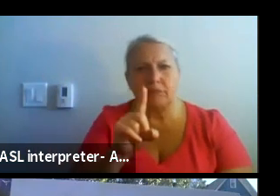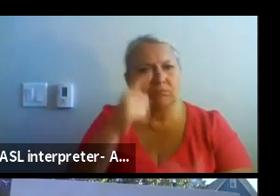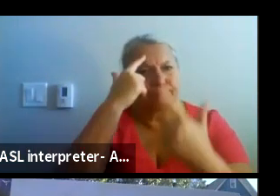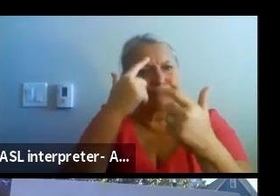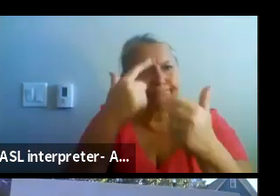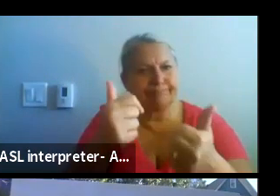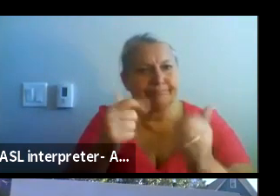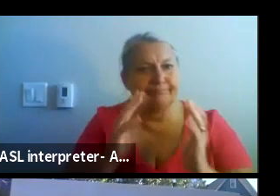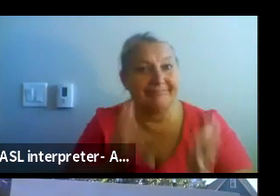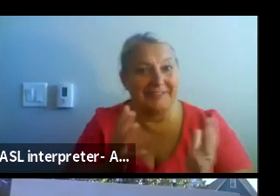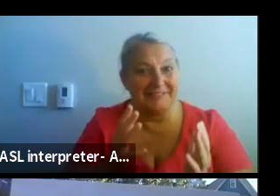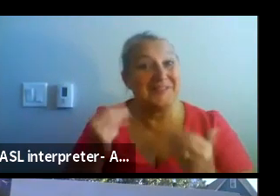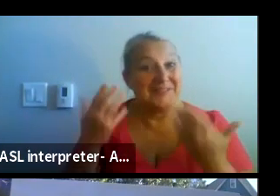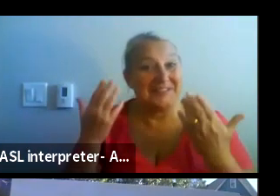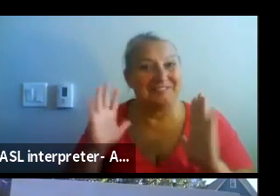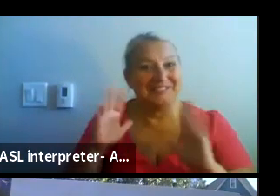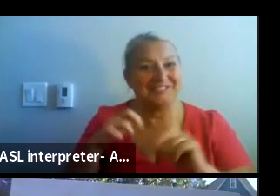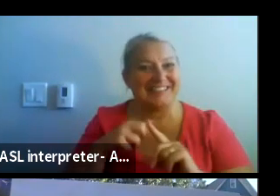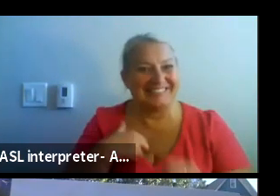Check.